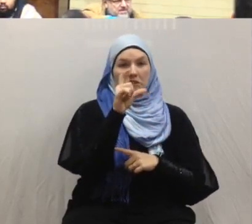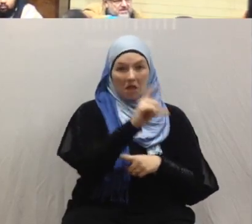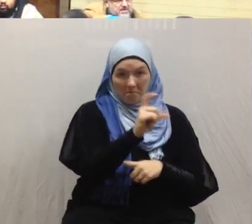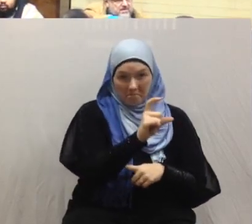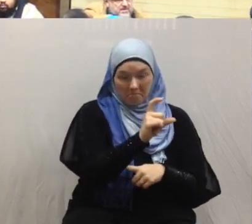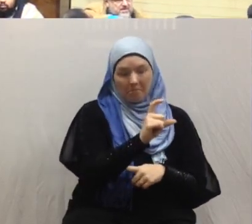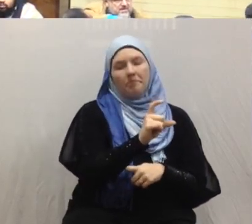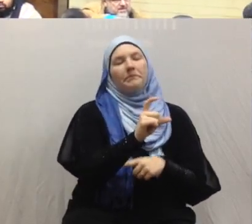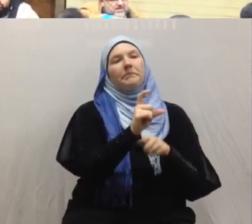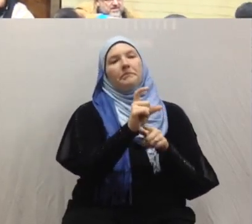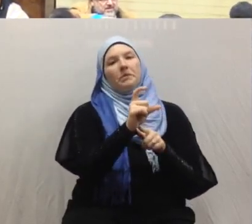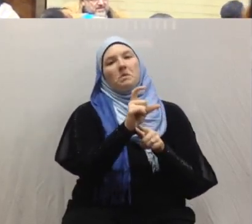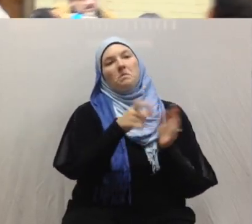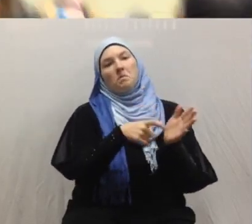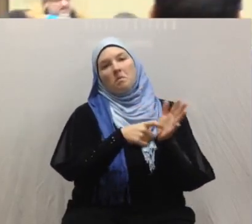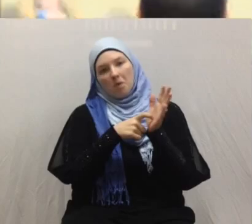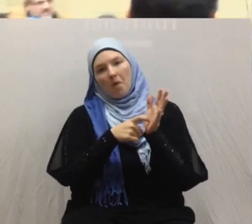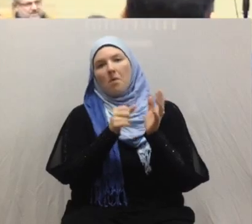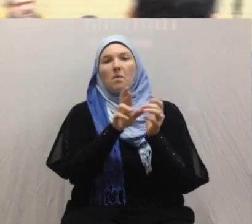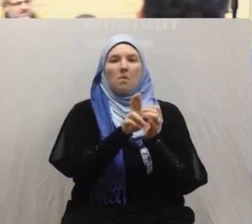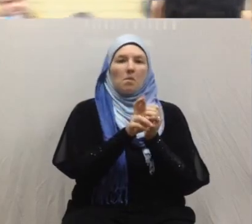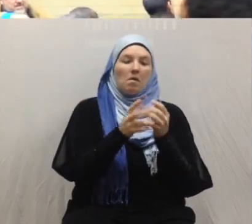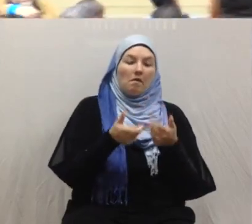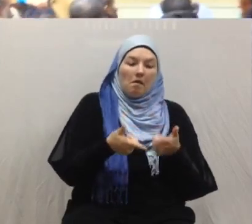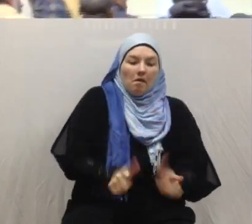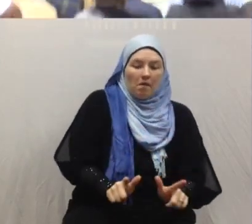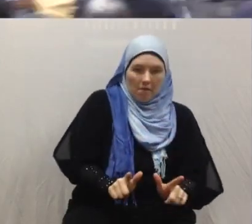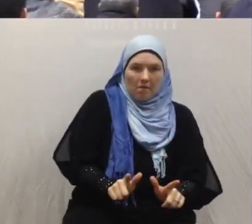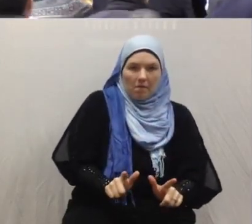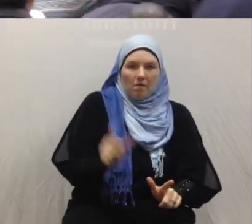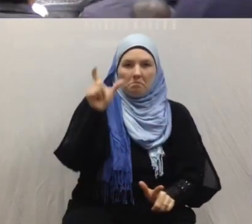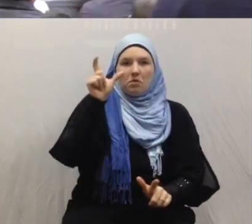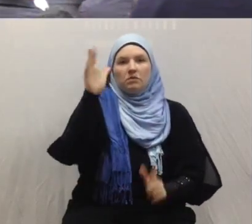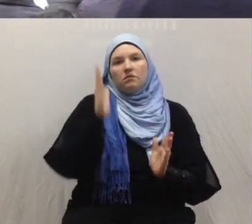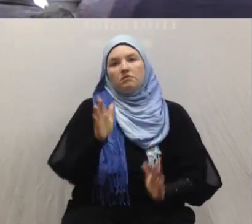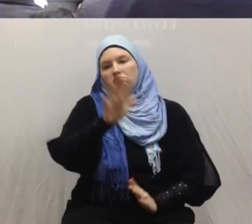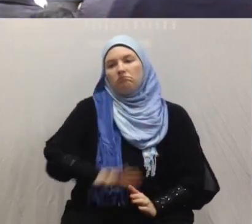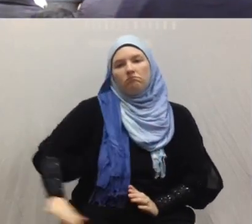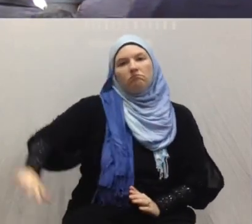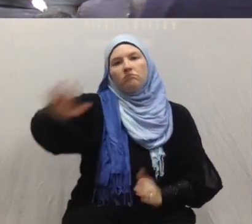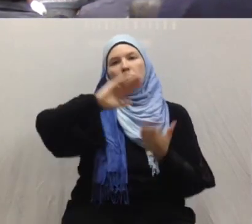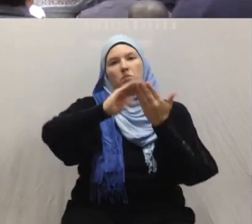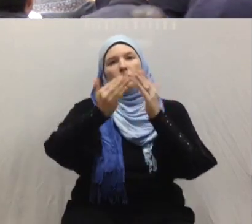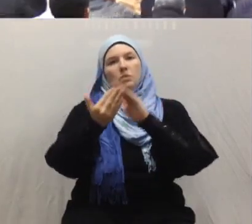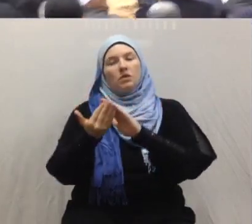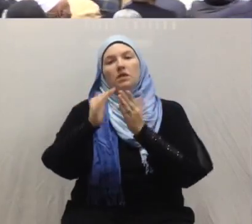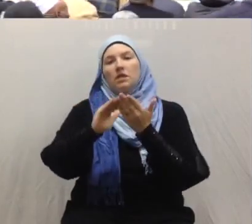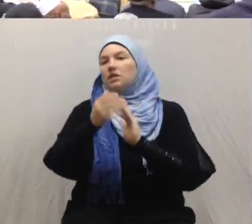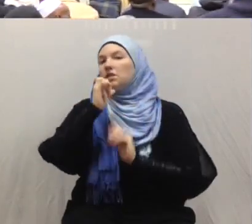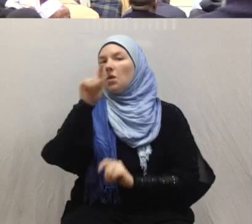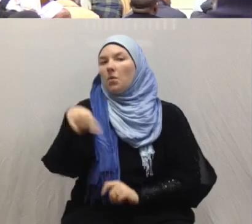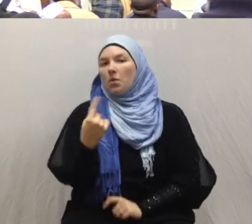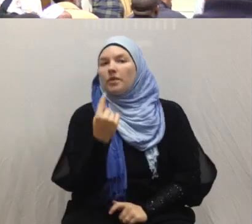require or at least allow the Muslim community to be not only politically